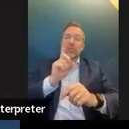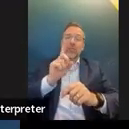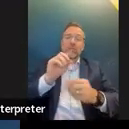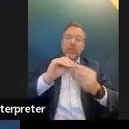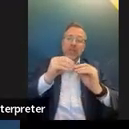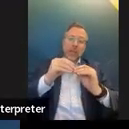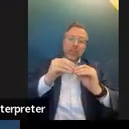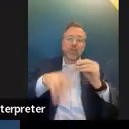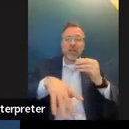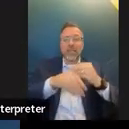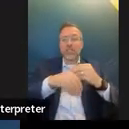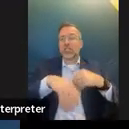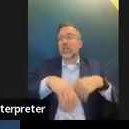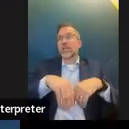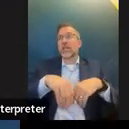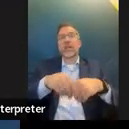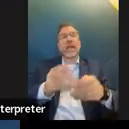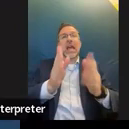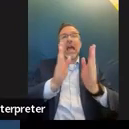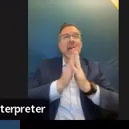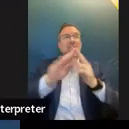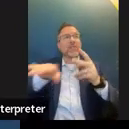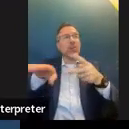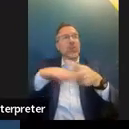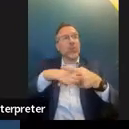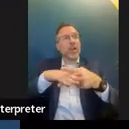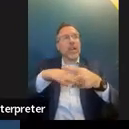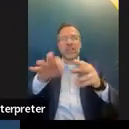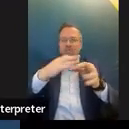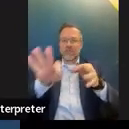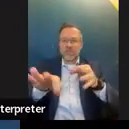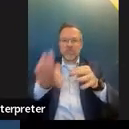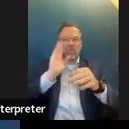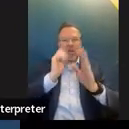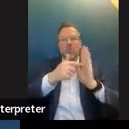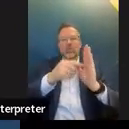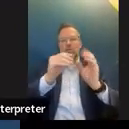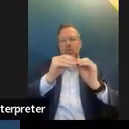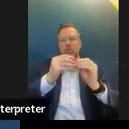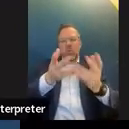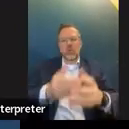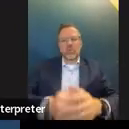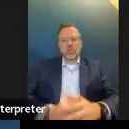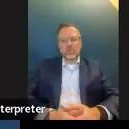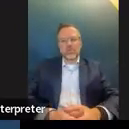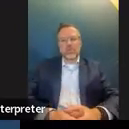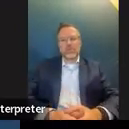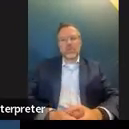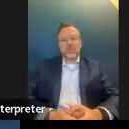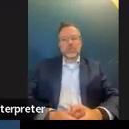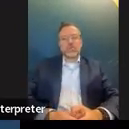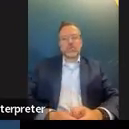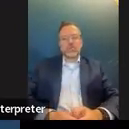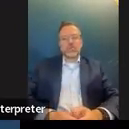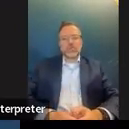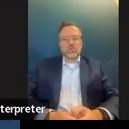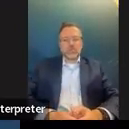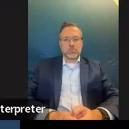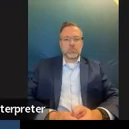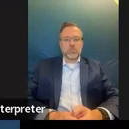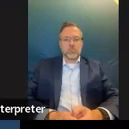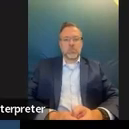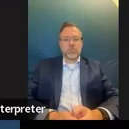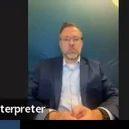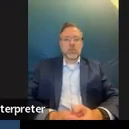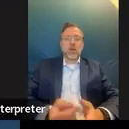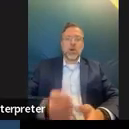simple. Let's go through some. This is an example of the single-digit addition, right? Every time you do an